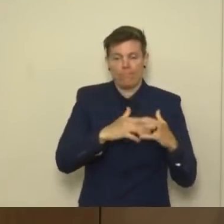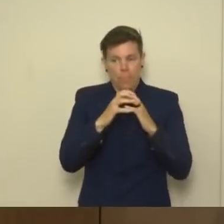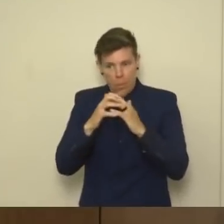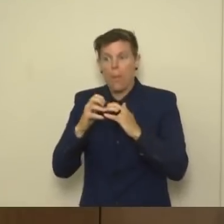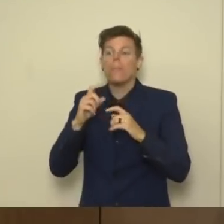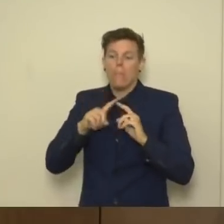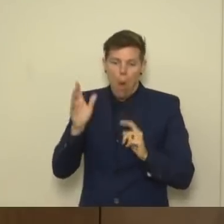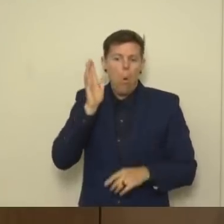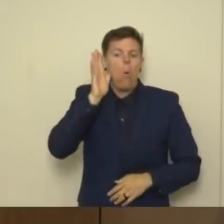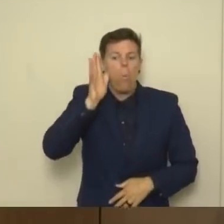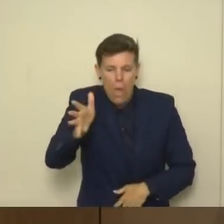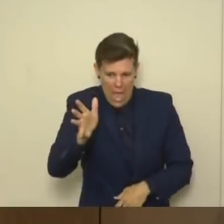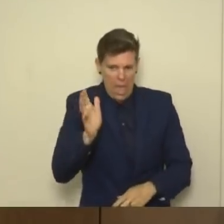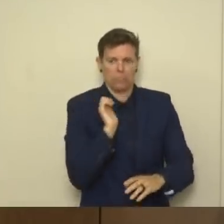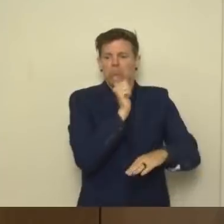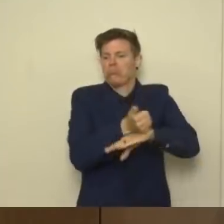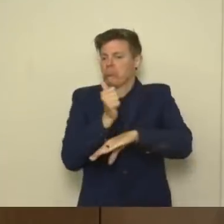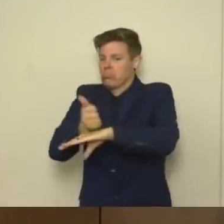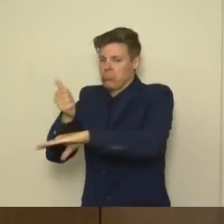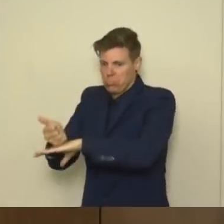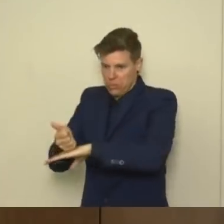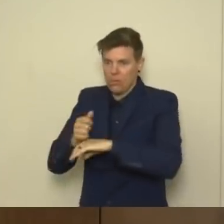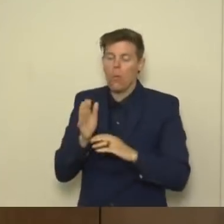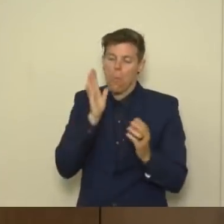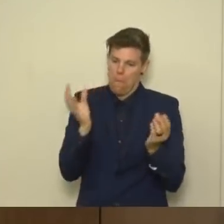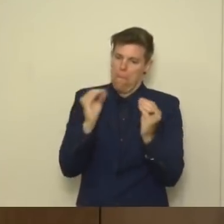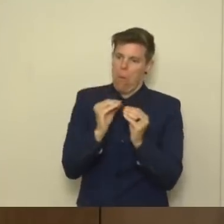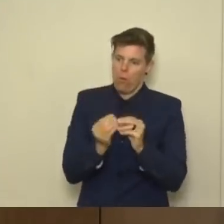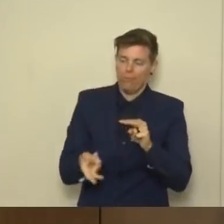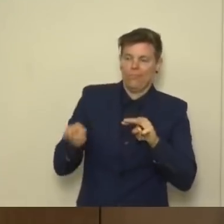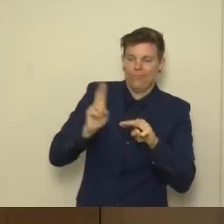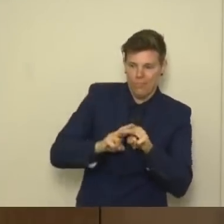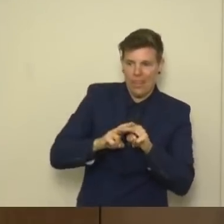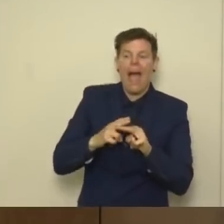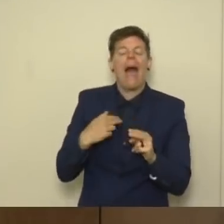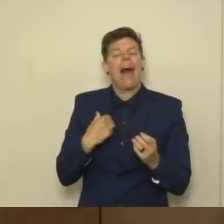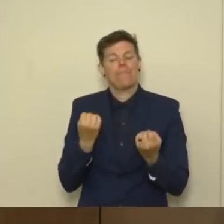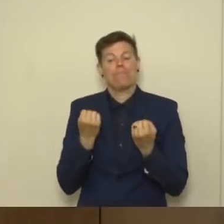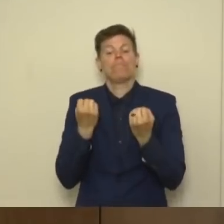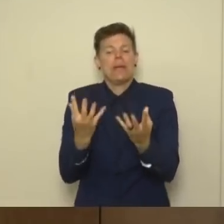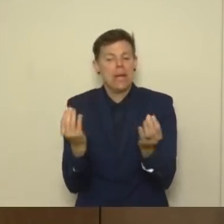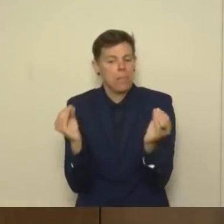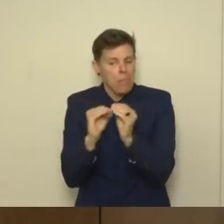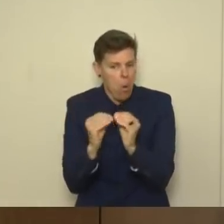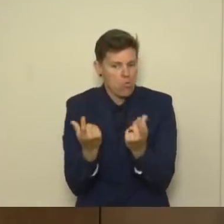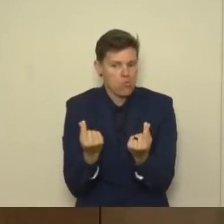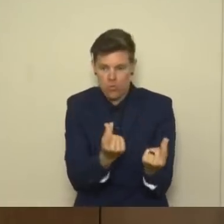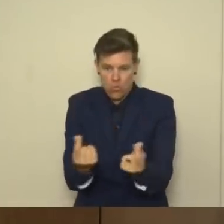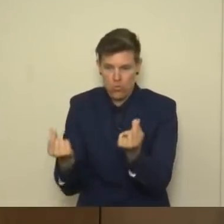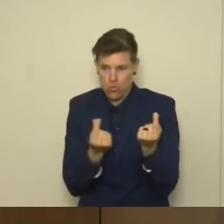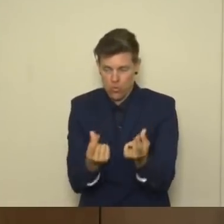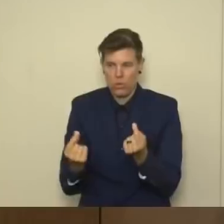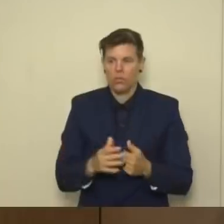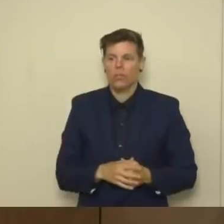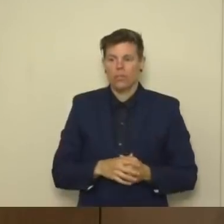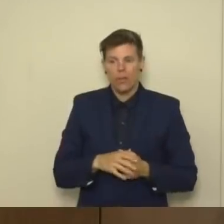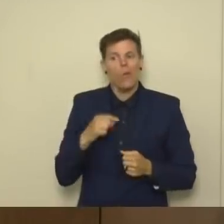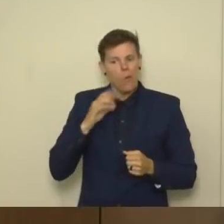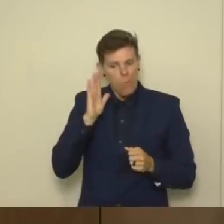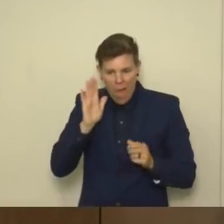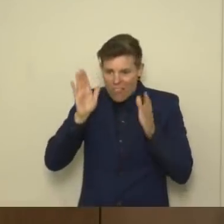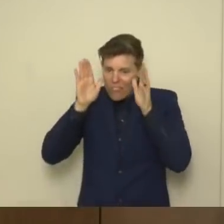We have a significant number and a significant ways to go. And more funding for individuals and families we're looking